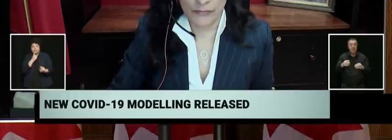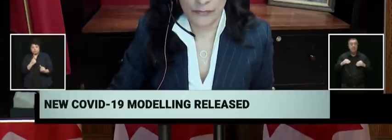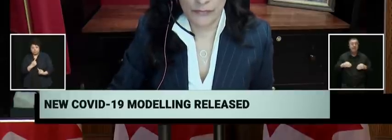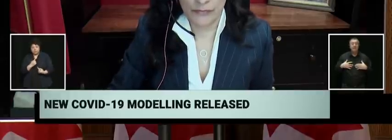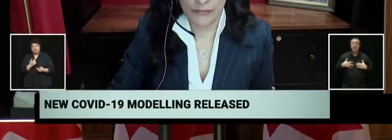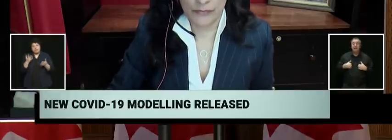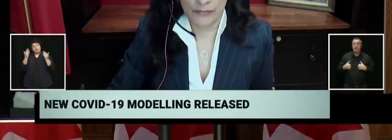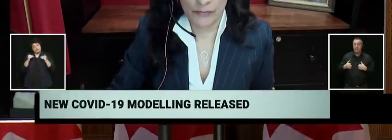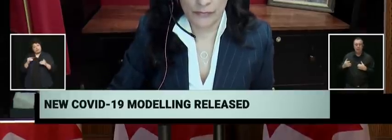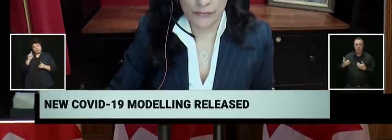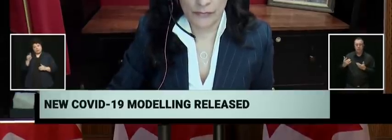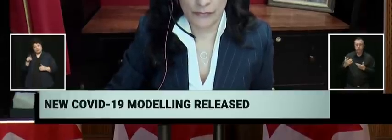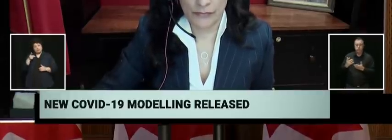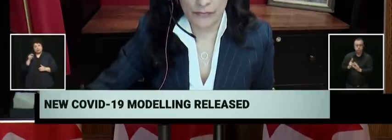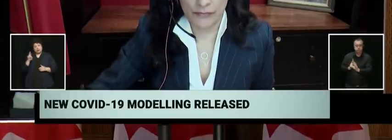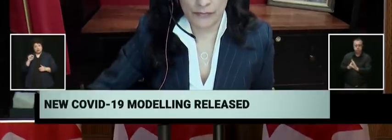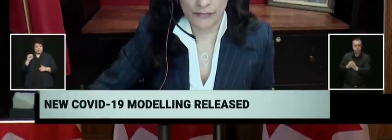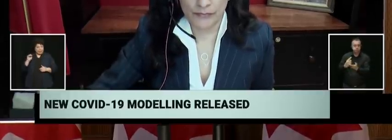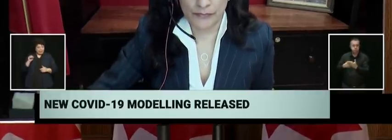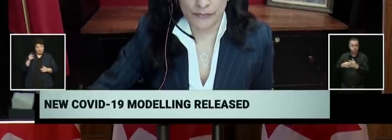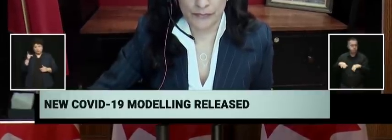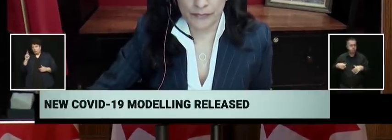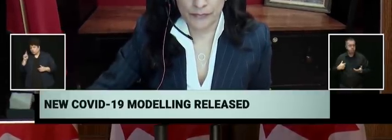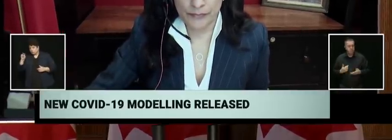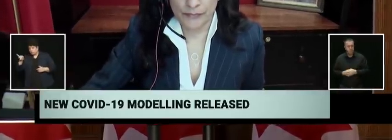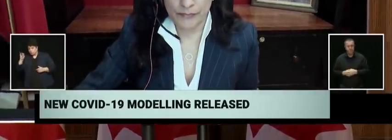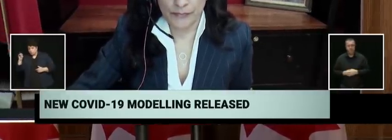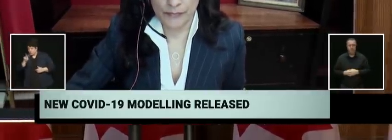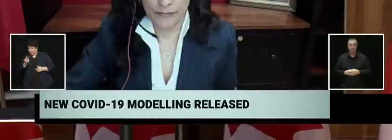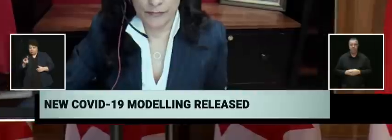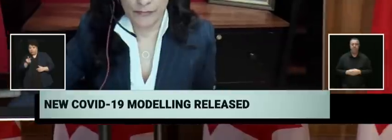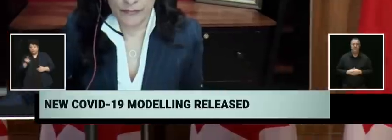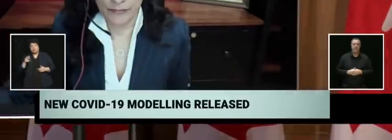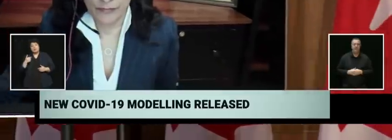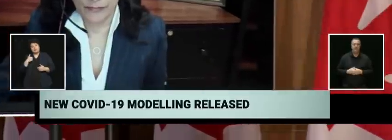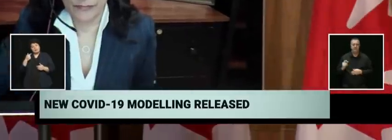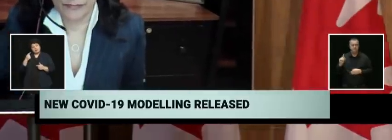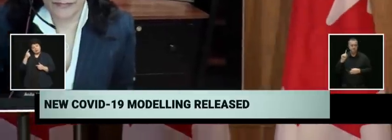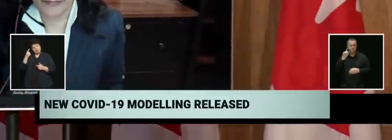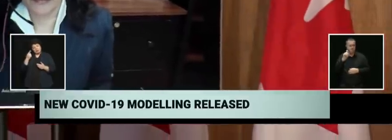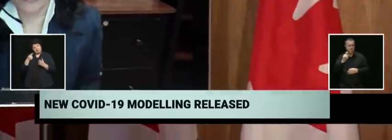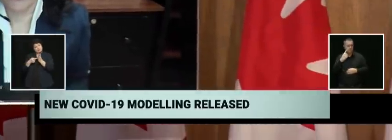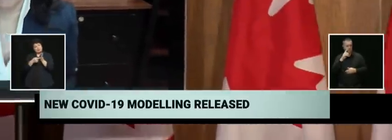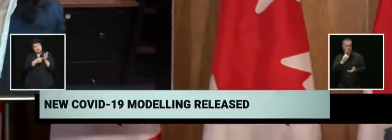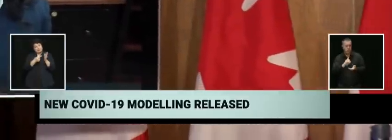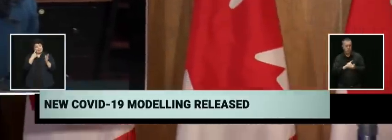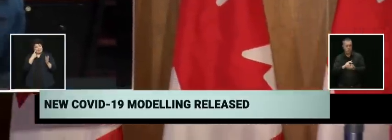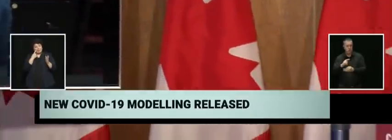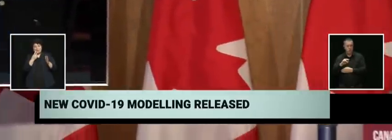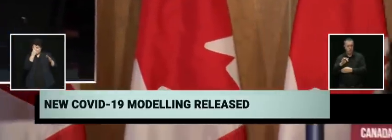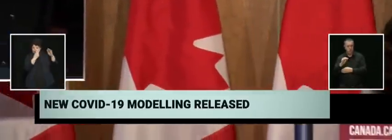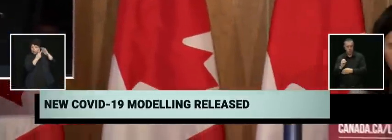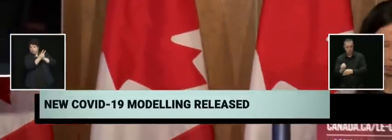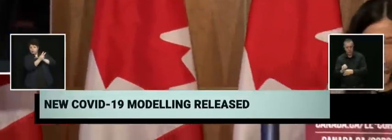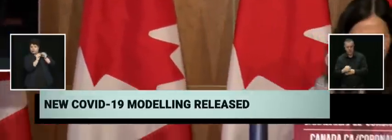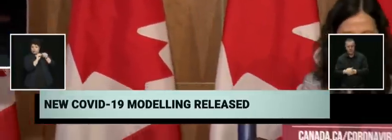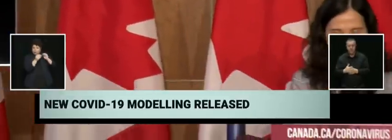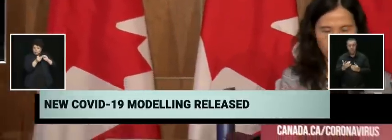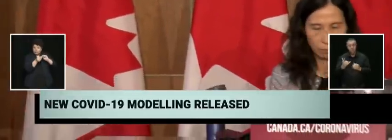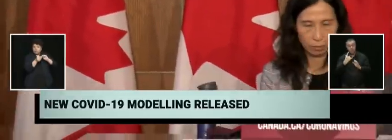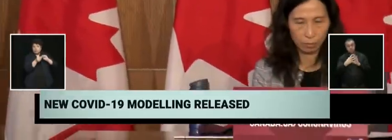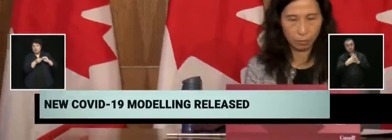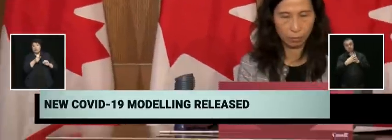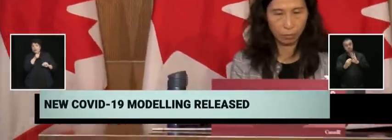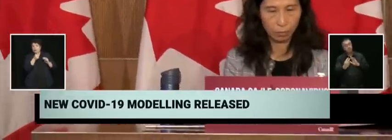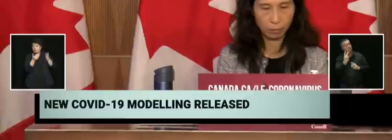Dr. Tam or Dr. Njoo. I'm just wondering, given the modeling we're seeing, given that it's now, the new projection is 10,000